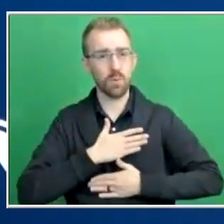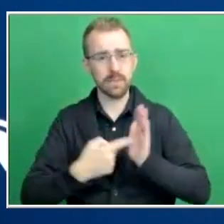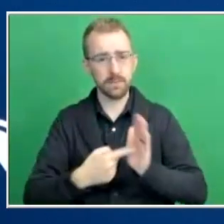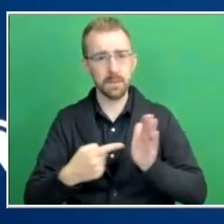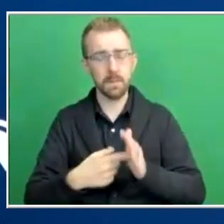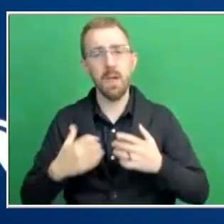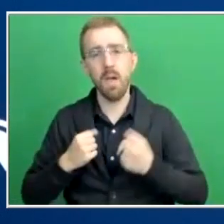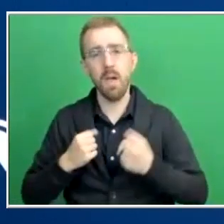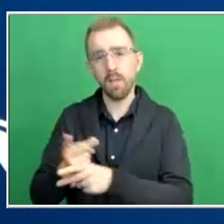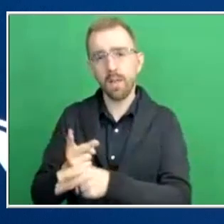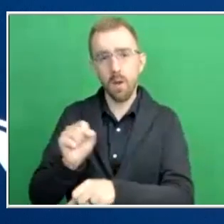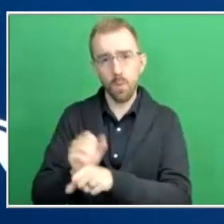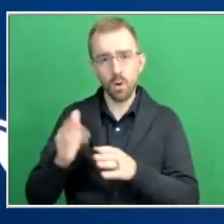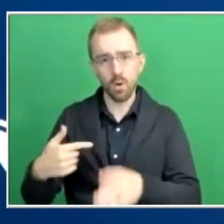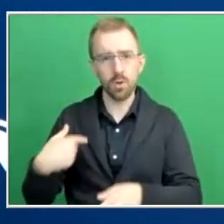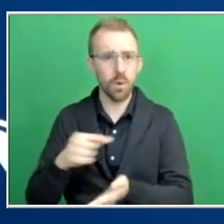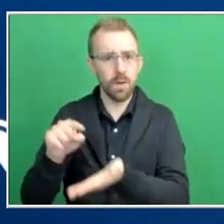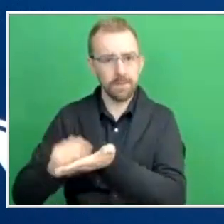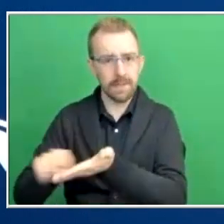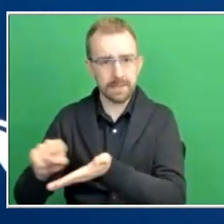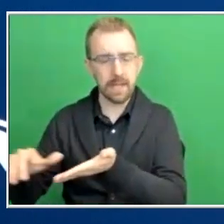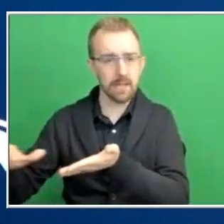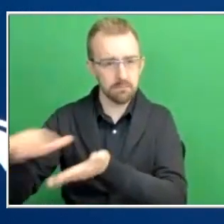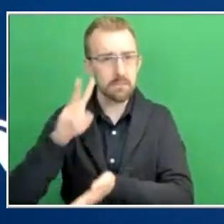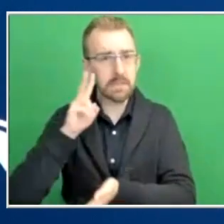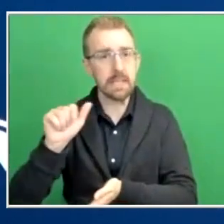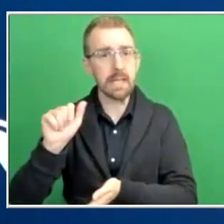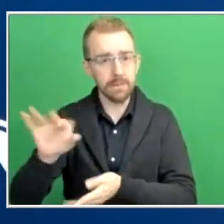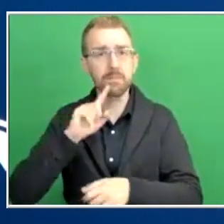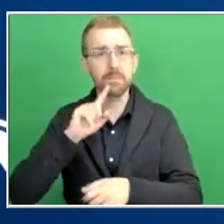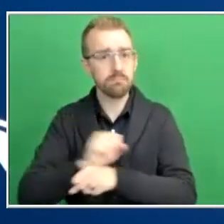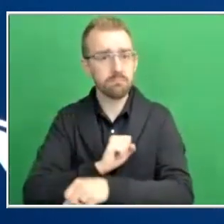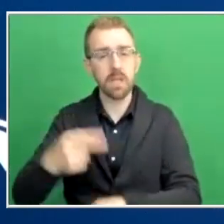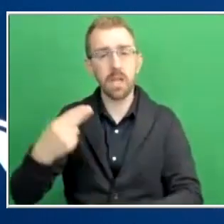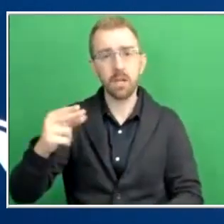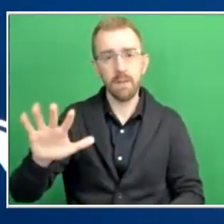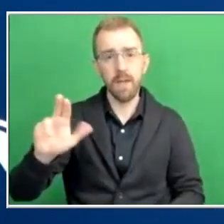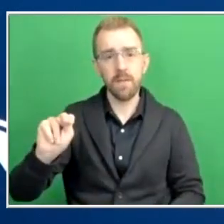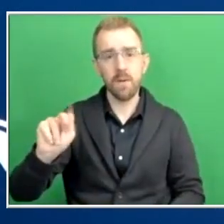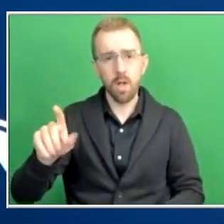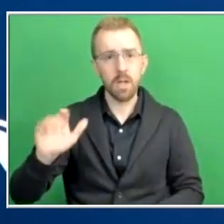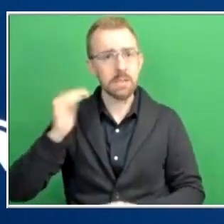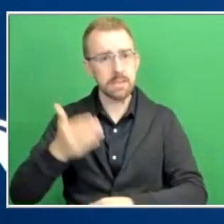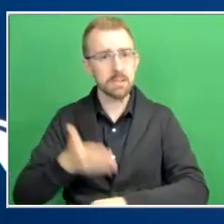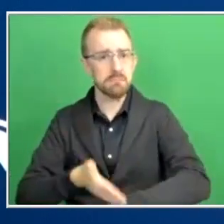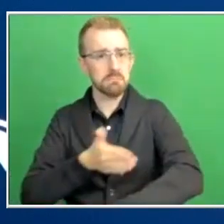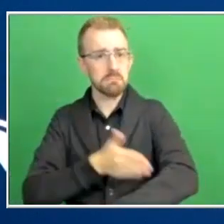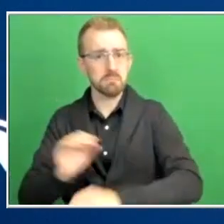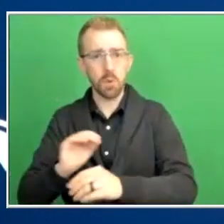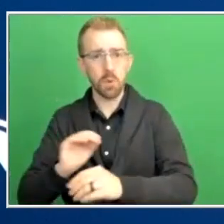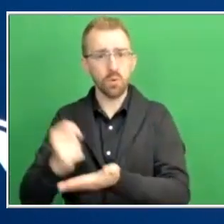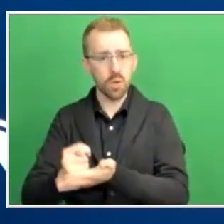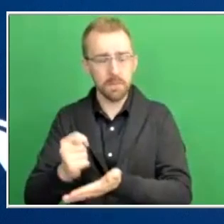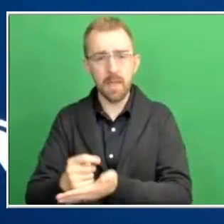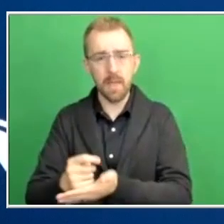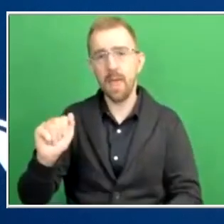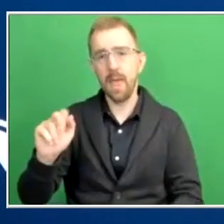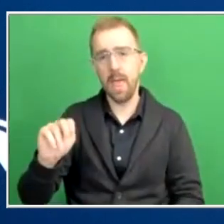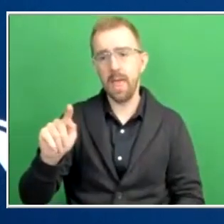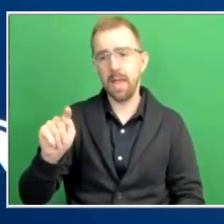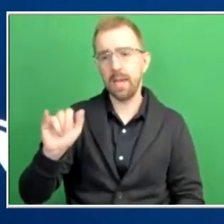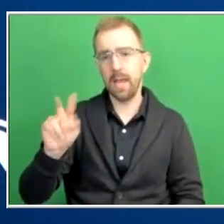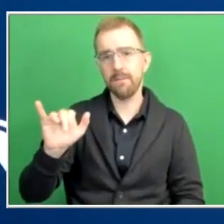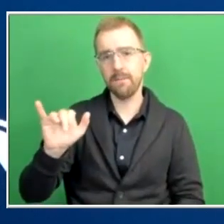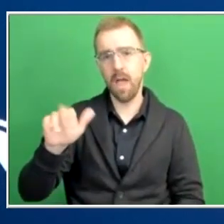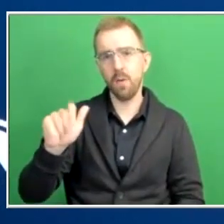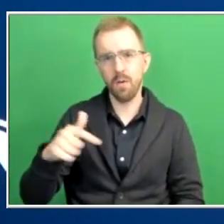workers that we are investigating to see if it was H5N1, they all seemingly did well without any treatment or antiviral. I'm skeptical that